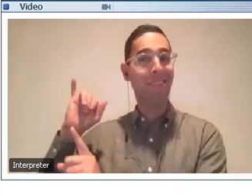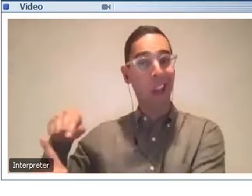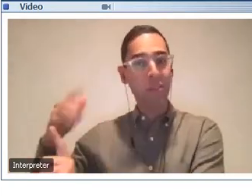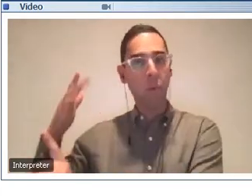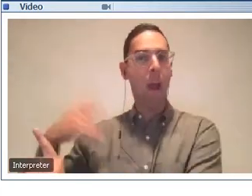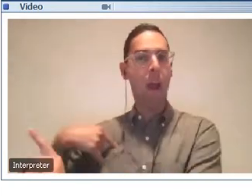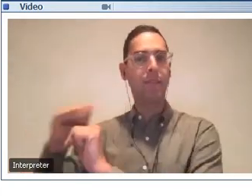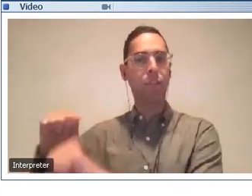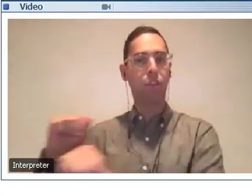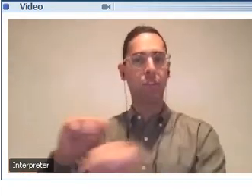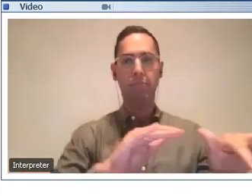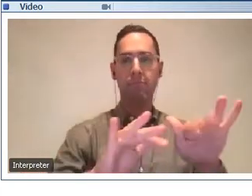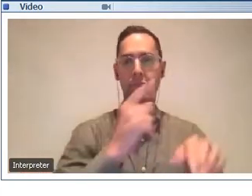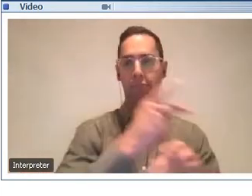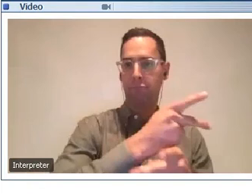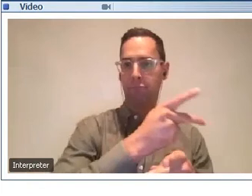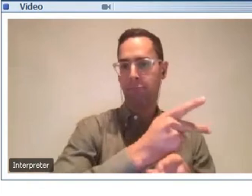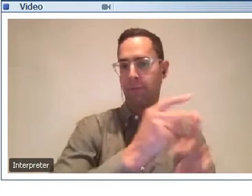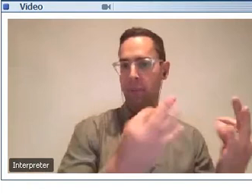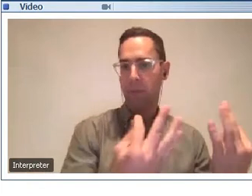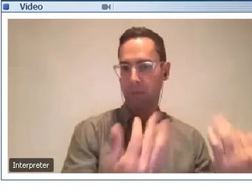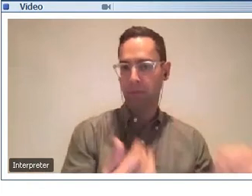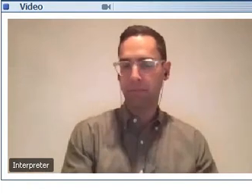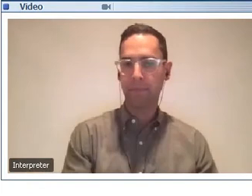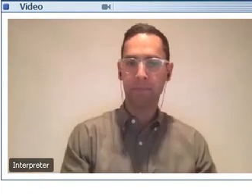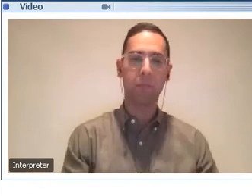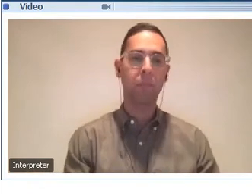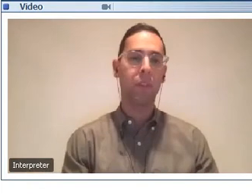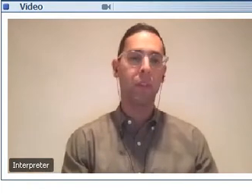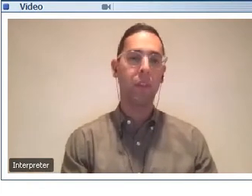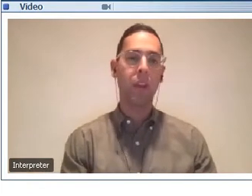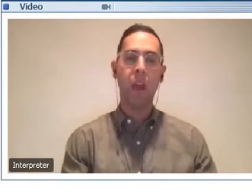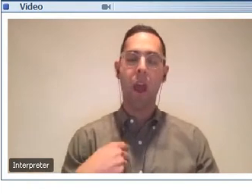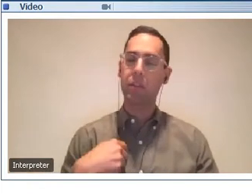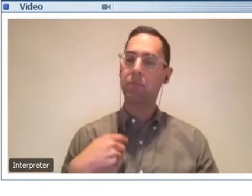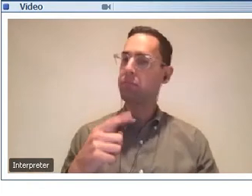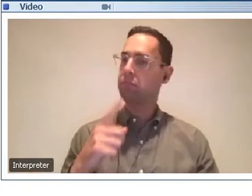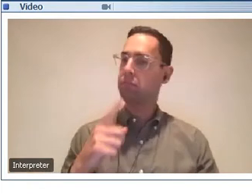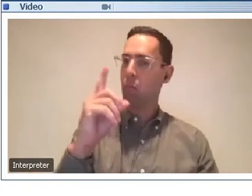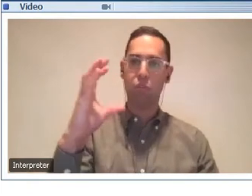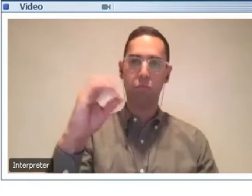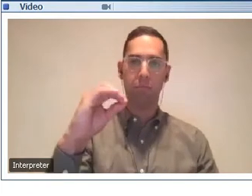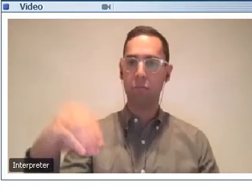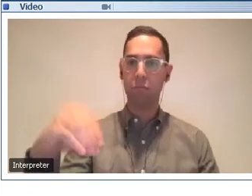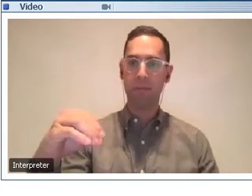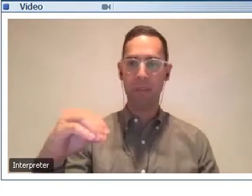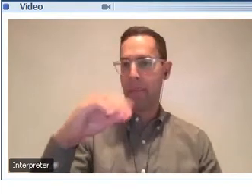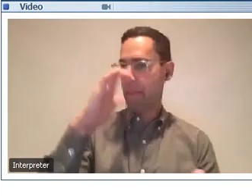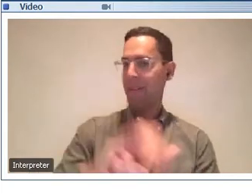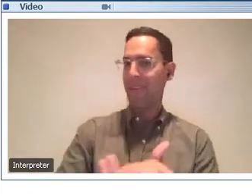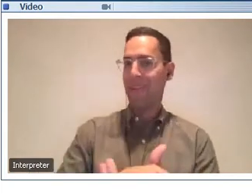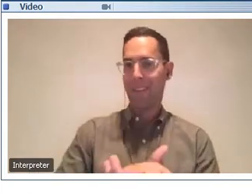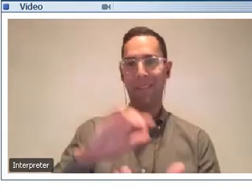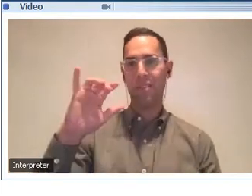that I vehemently believe in the value of the disability community at the